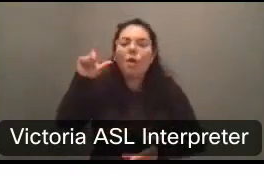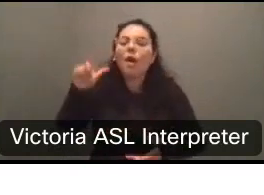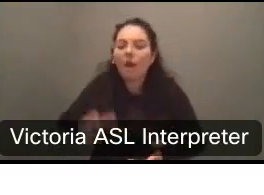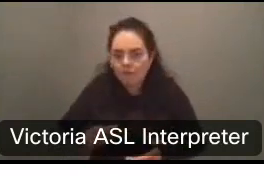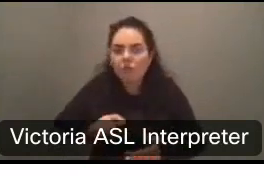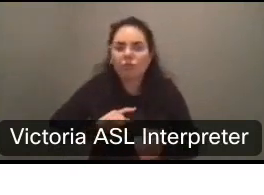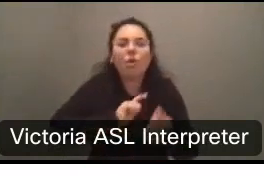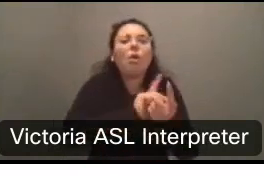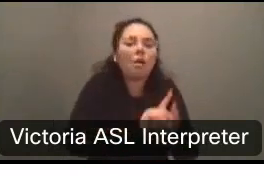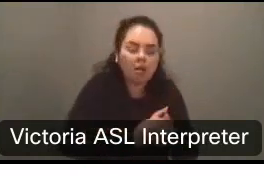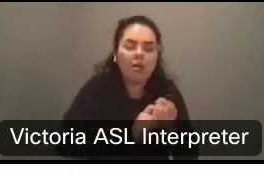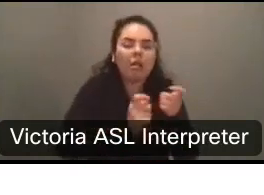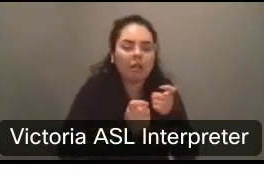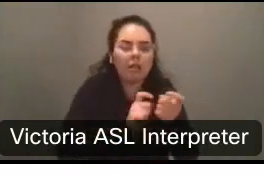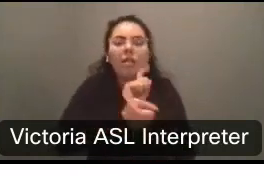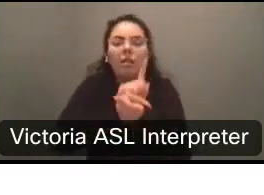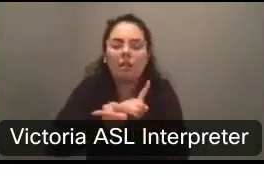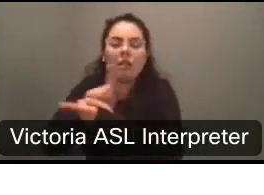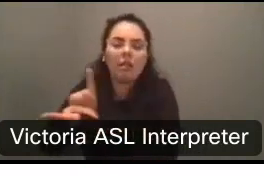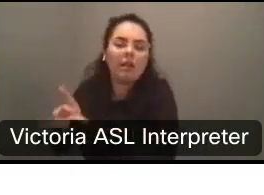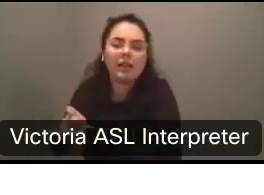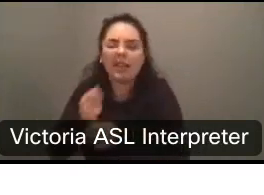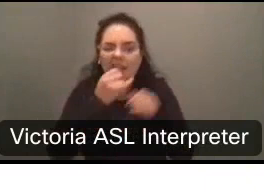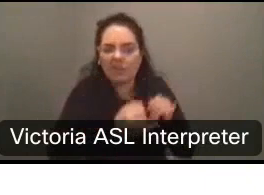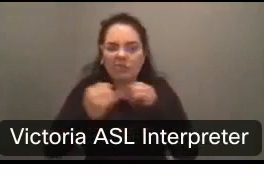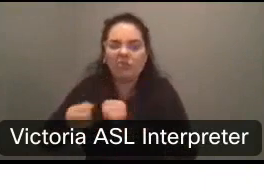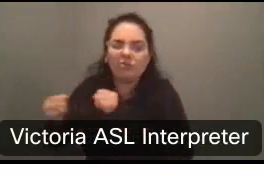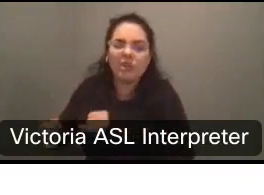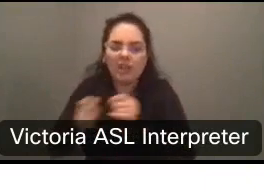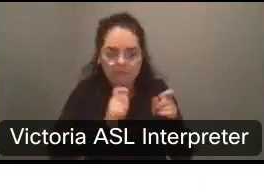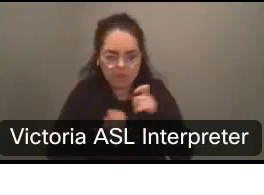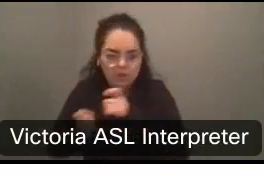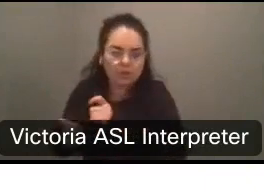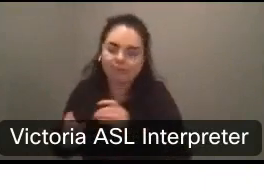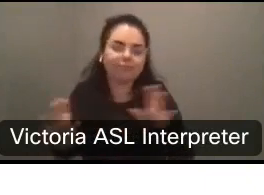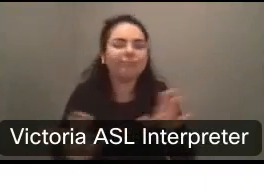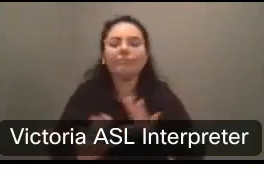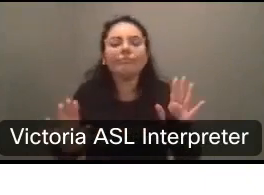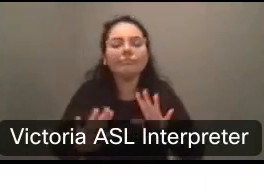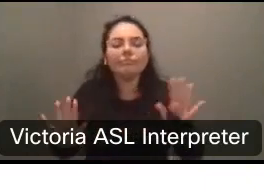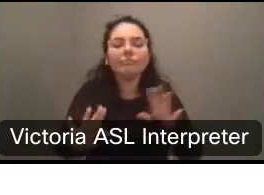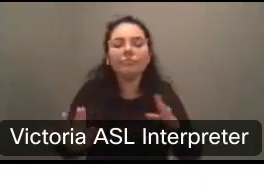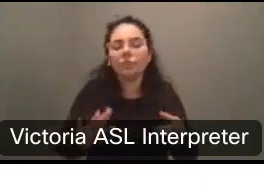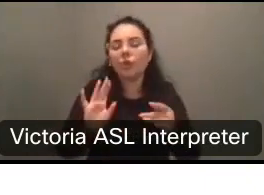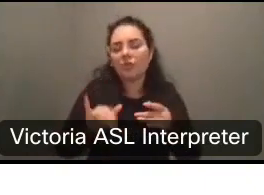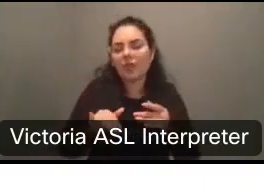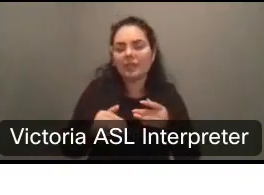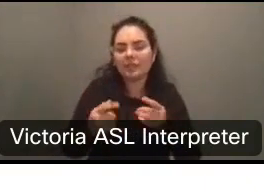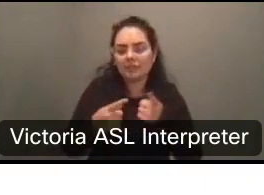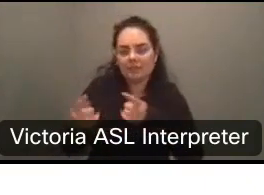go and touch them to individually and configure. And it's definitely the trend of the